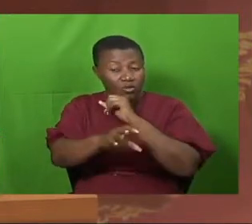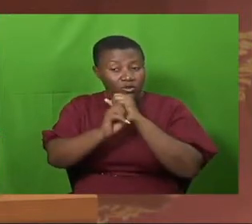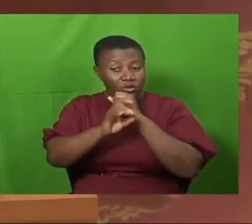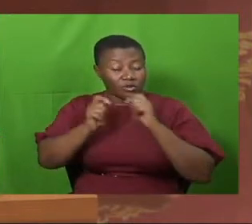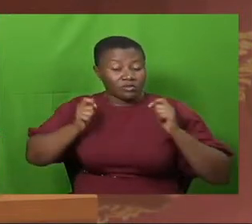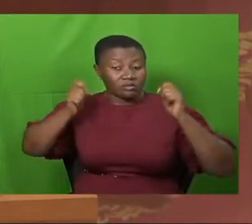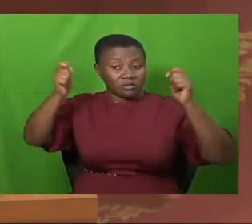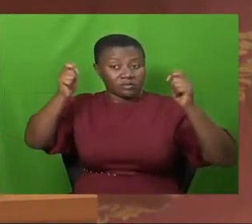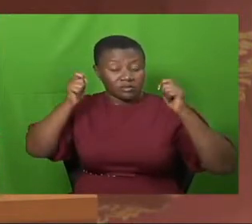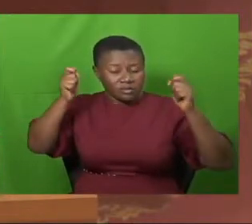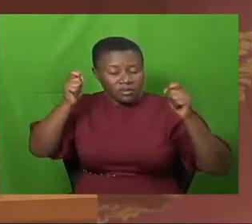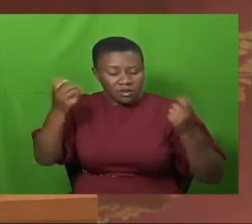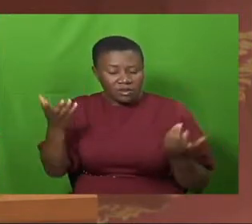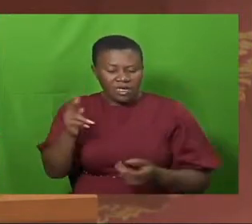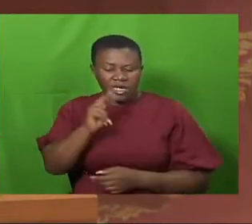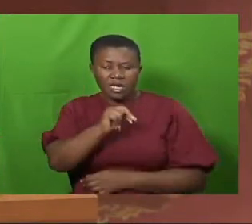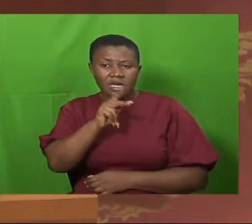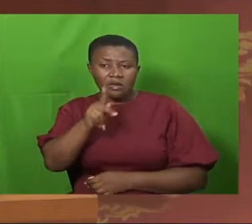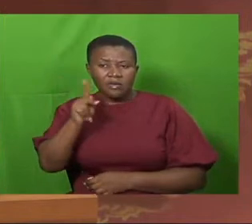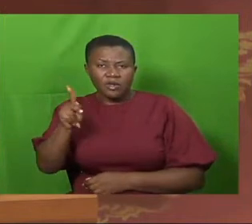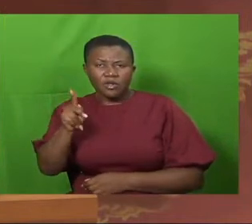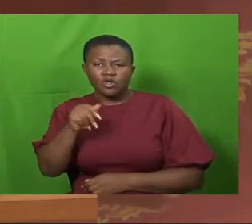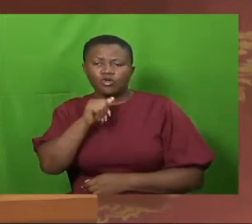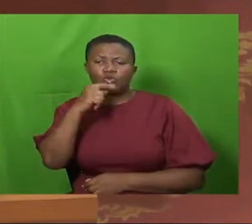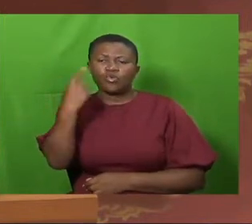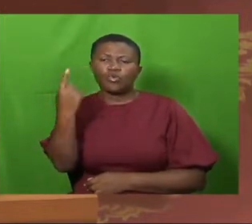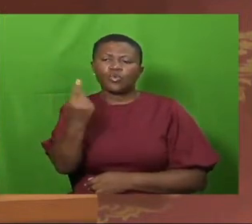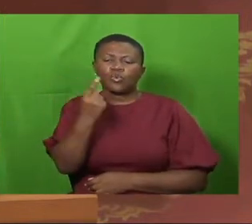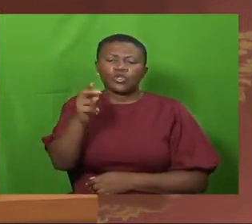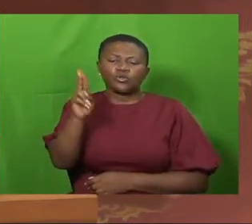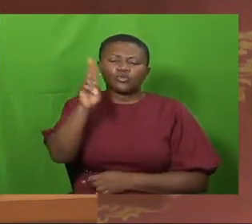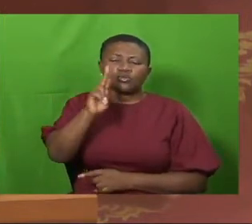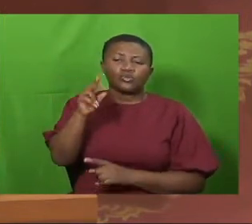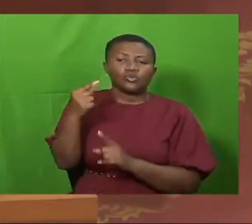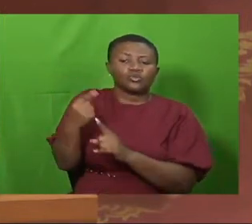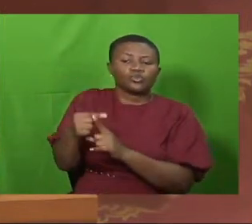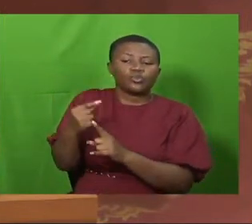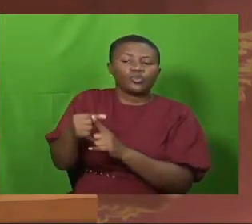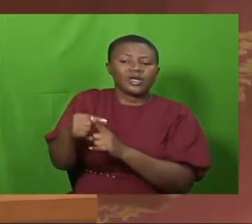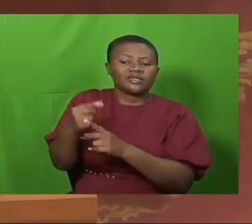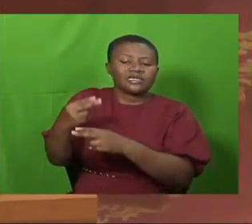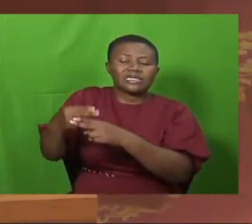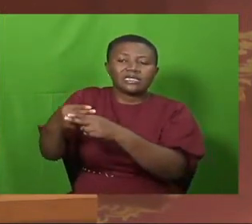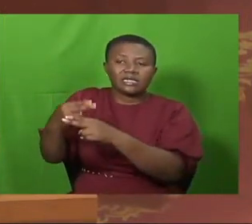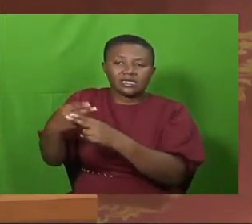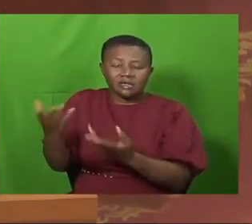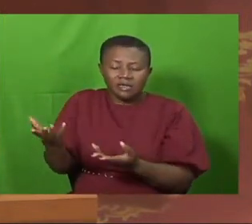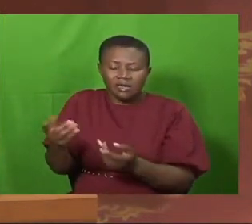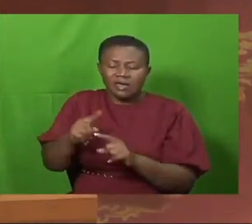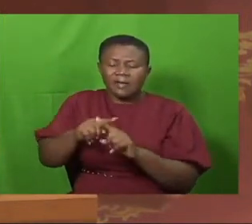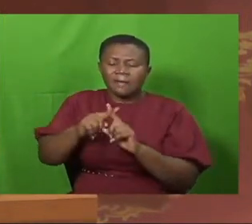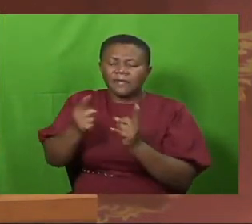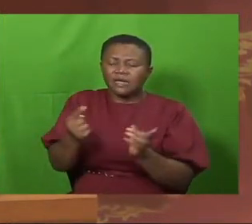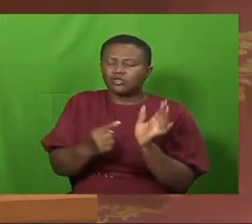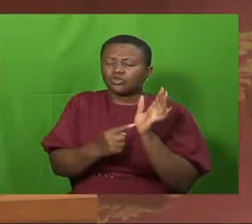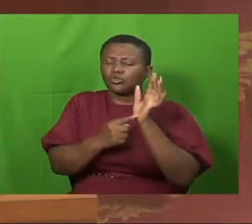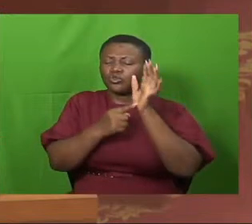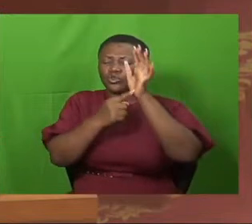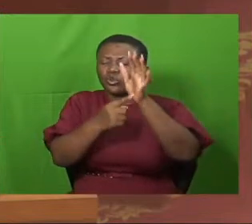NPP did not only engage in sloganeering, but outline its alternative